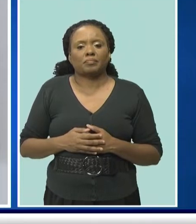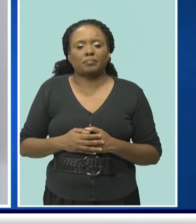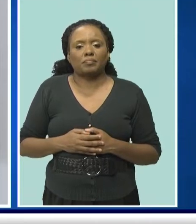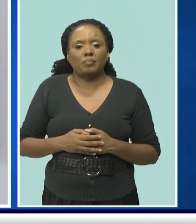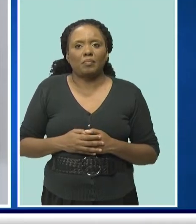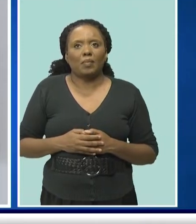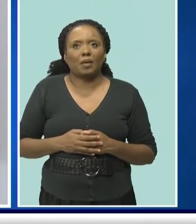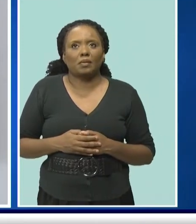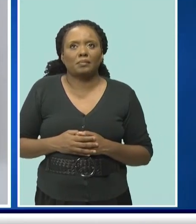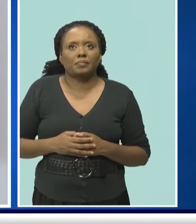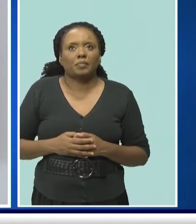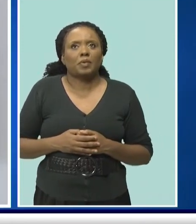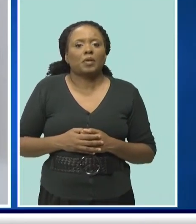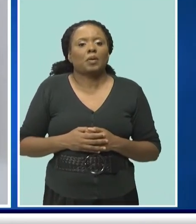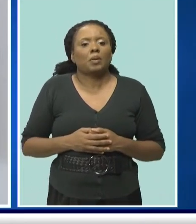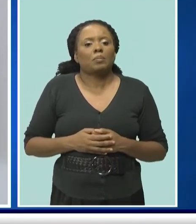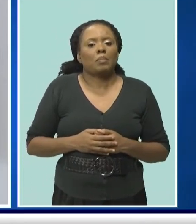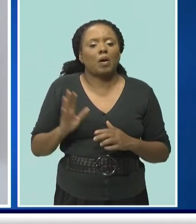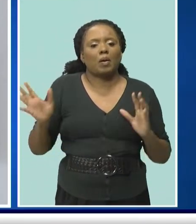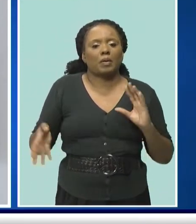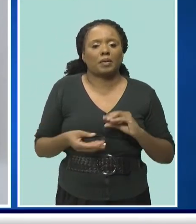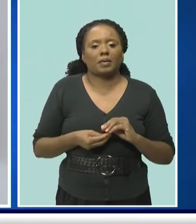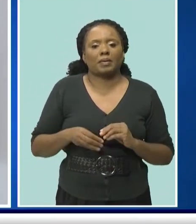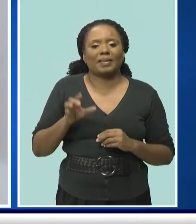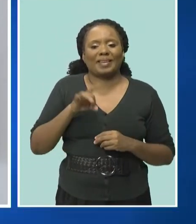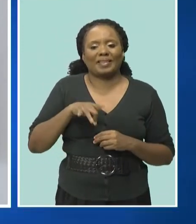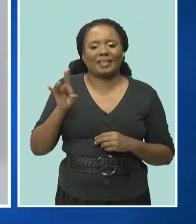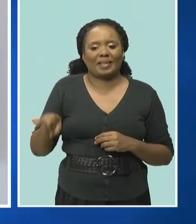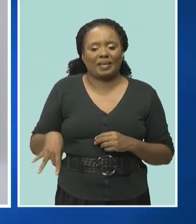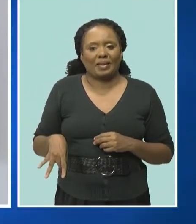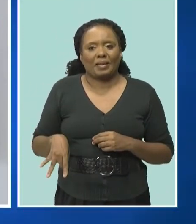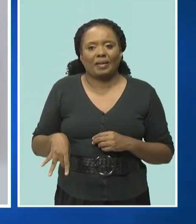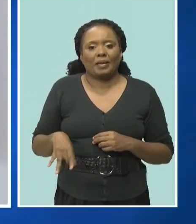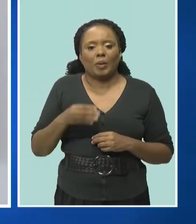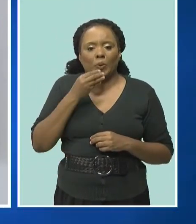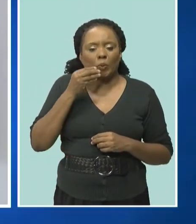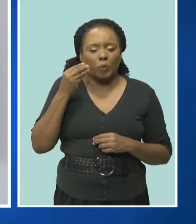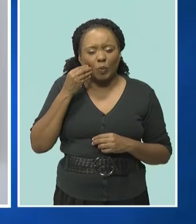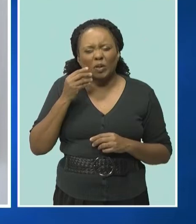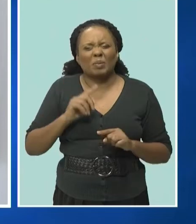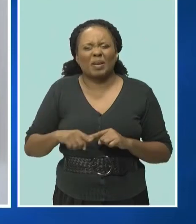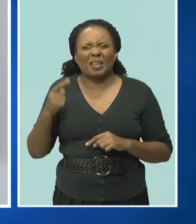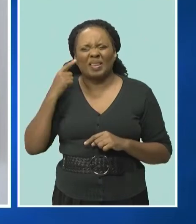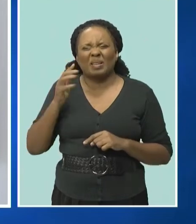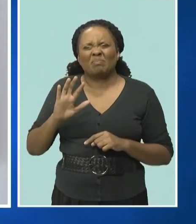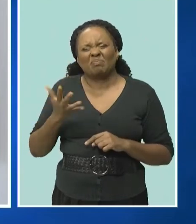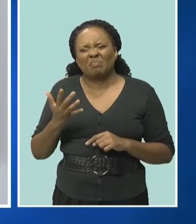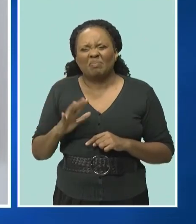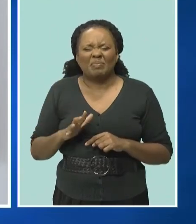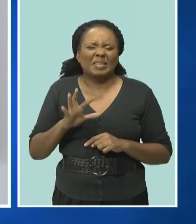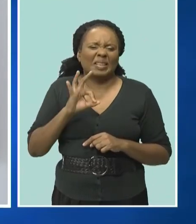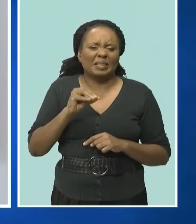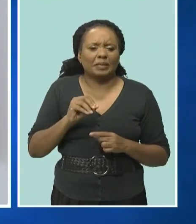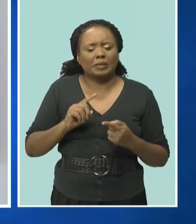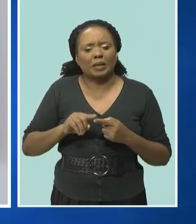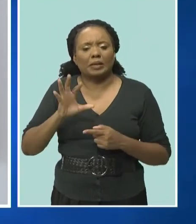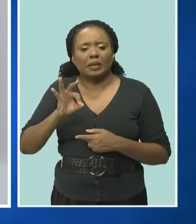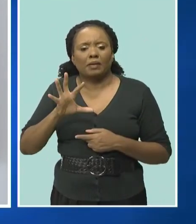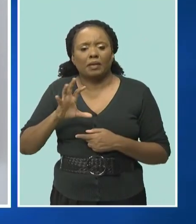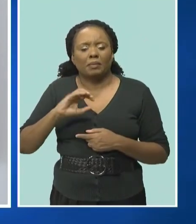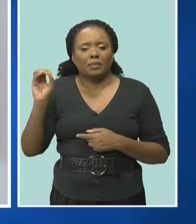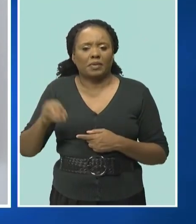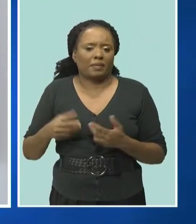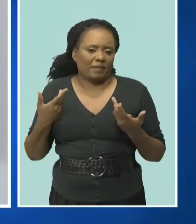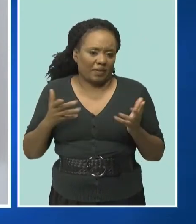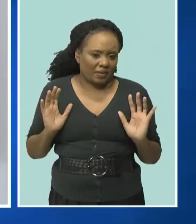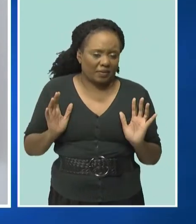are, I would say, 95%, between 90 to 100%, but we're somewhere in 95% range, I would say, at this time.